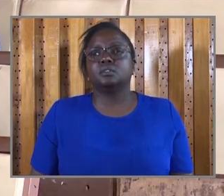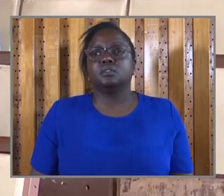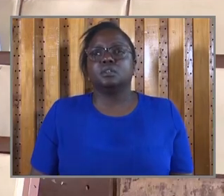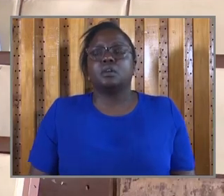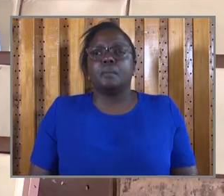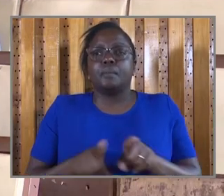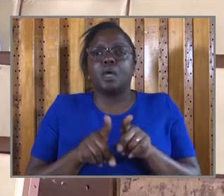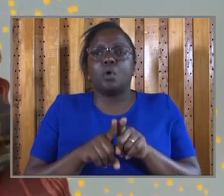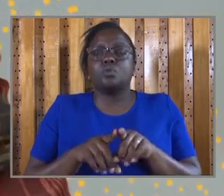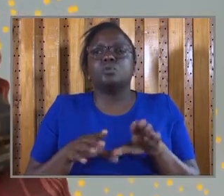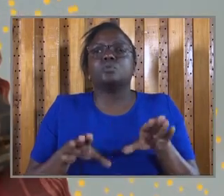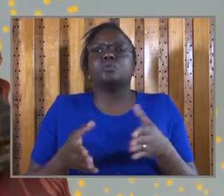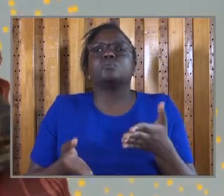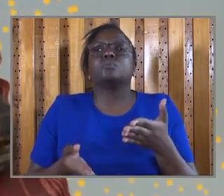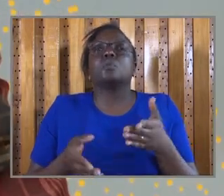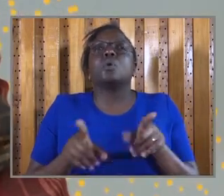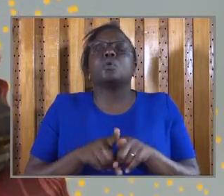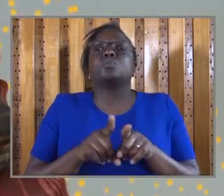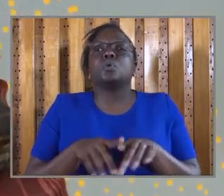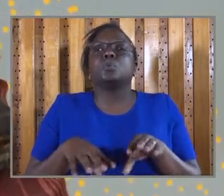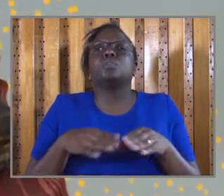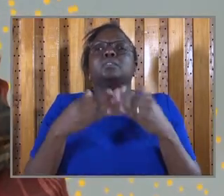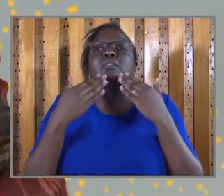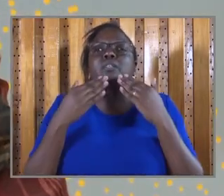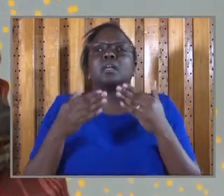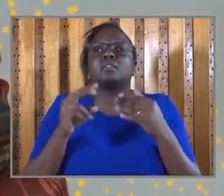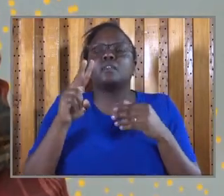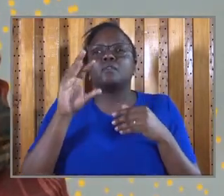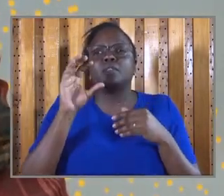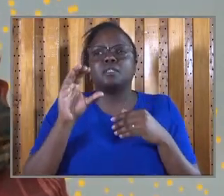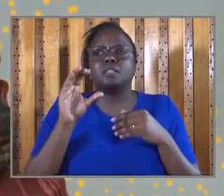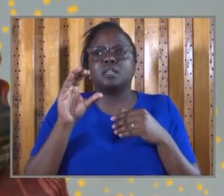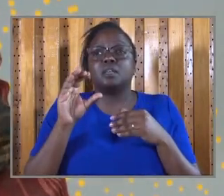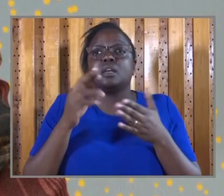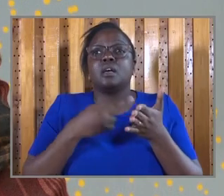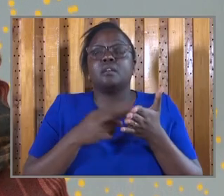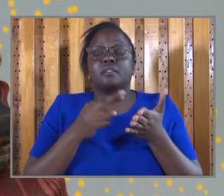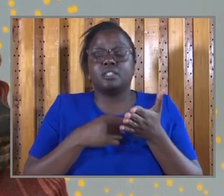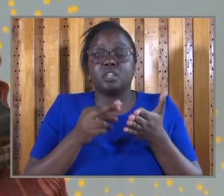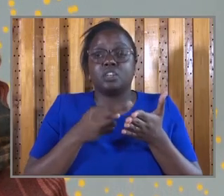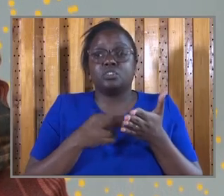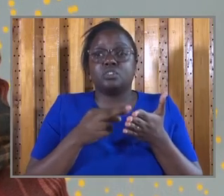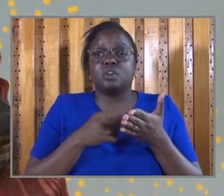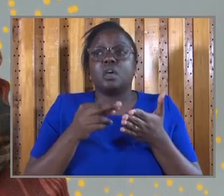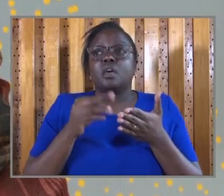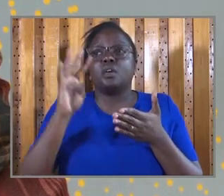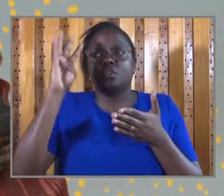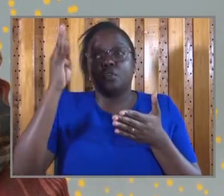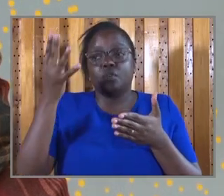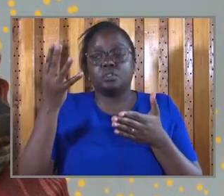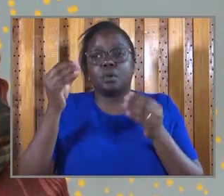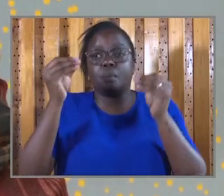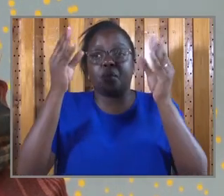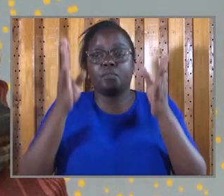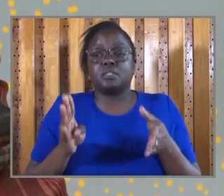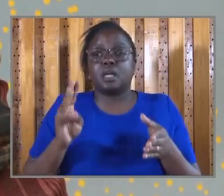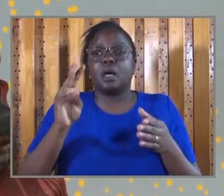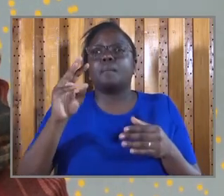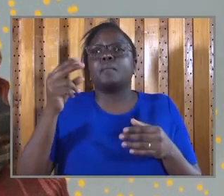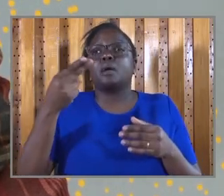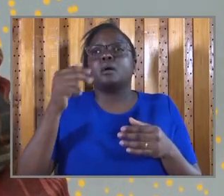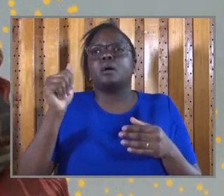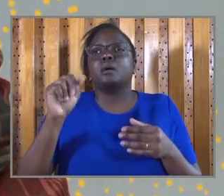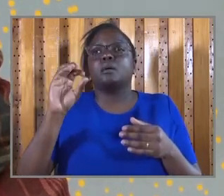May I also take this opportunity to thank the Vice Chancellor, Research, Innovation and Enterprise, Professor Margaret